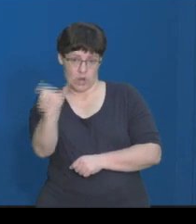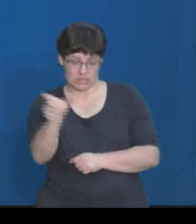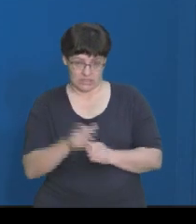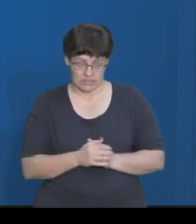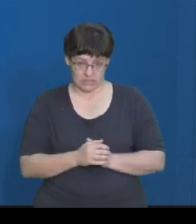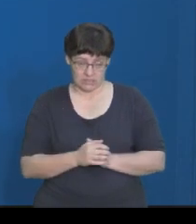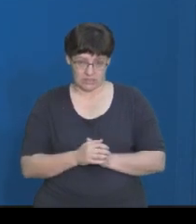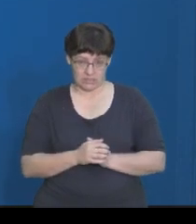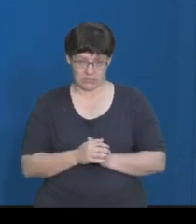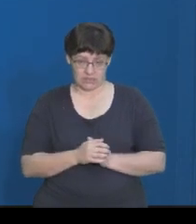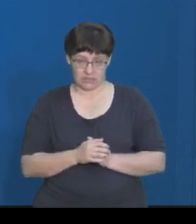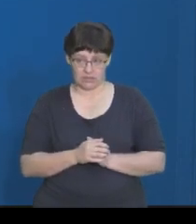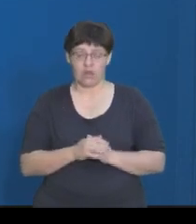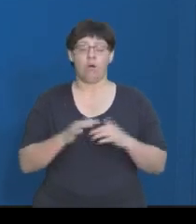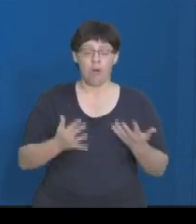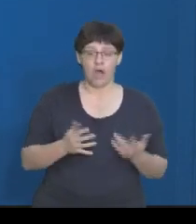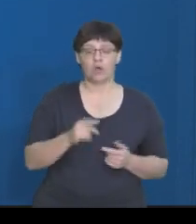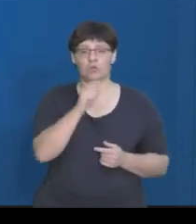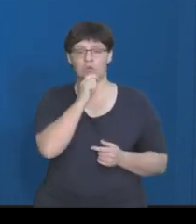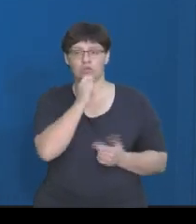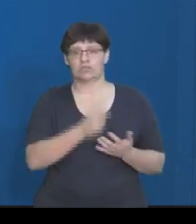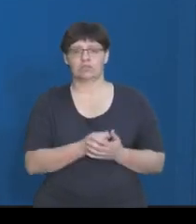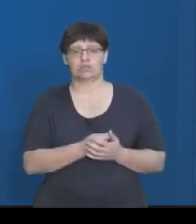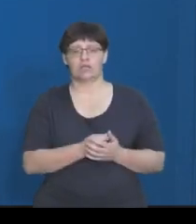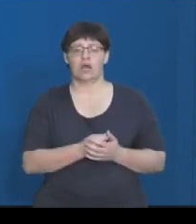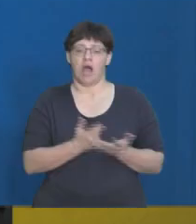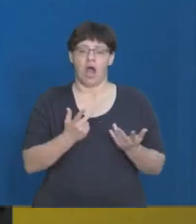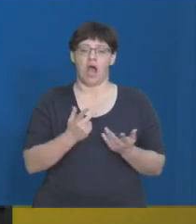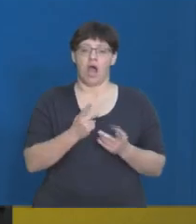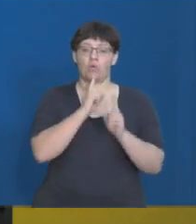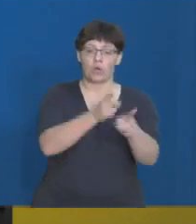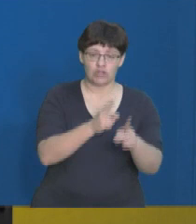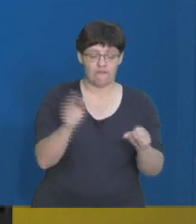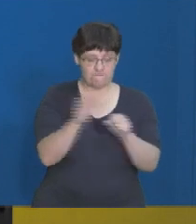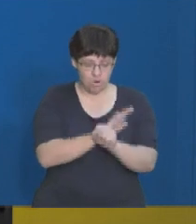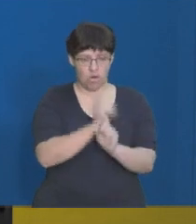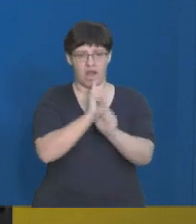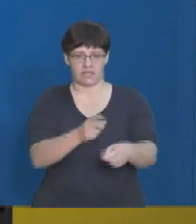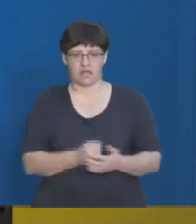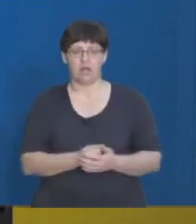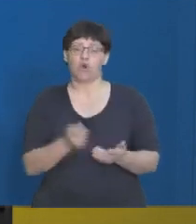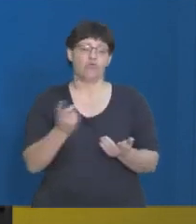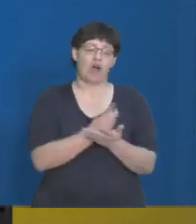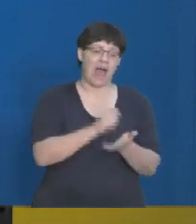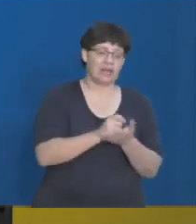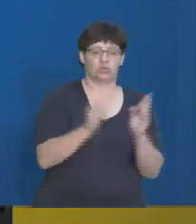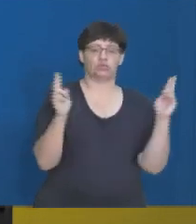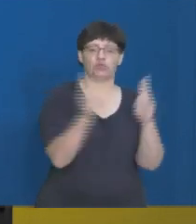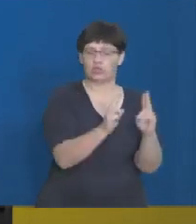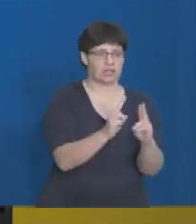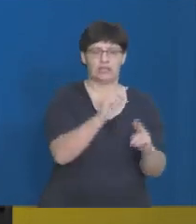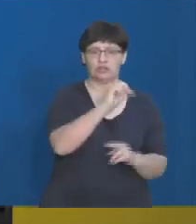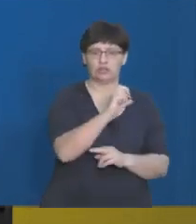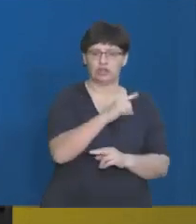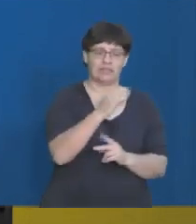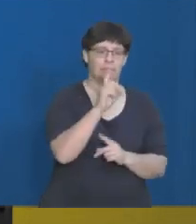section, right? You have to answer or you have to attempt the question in full. You cannot write GDP, you cannot